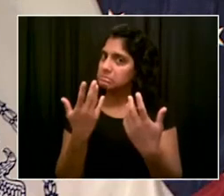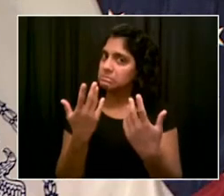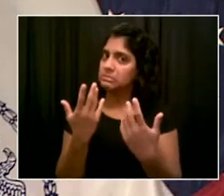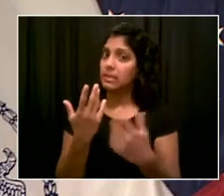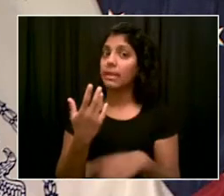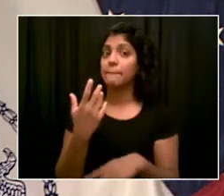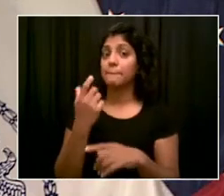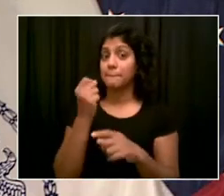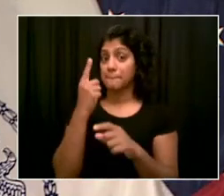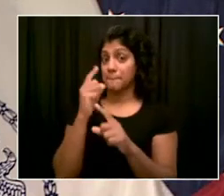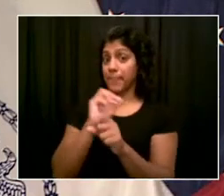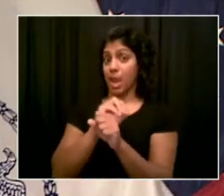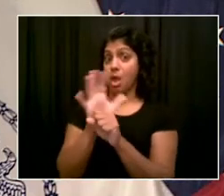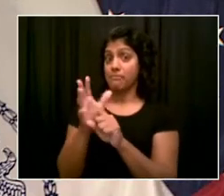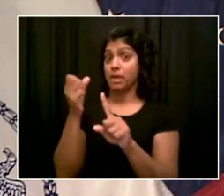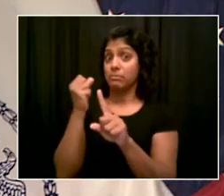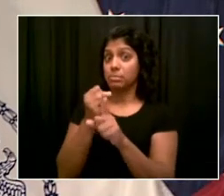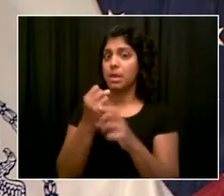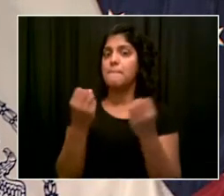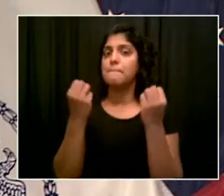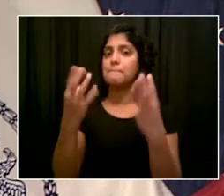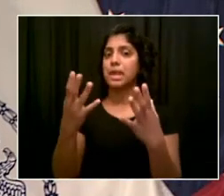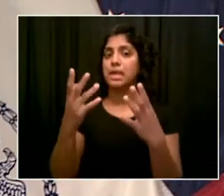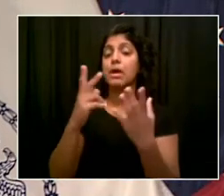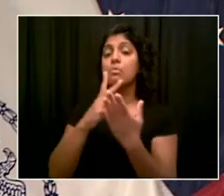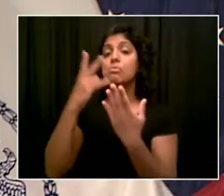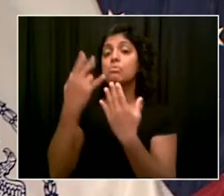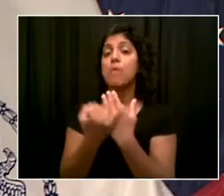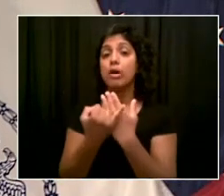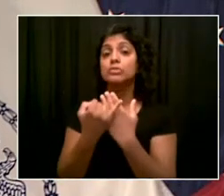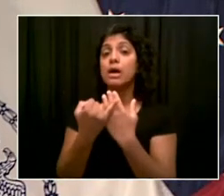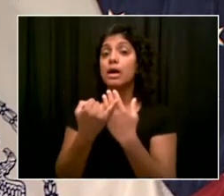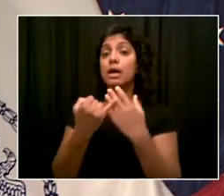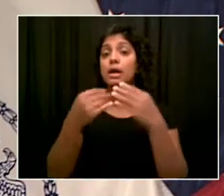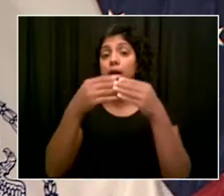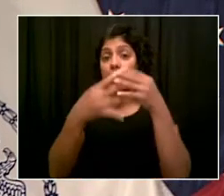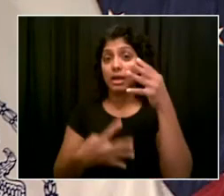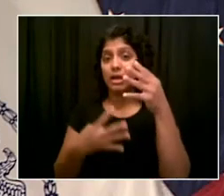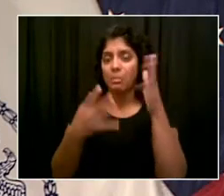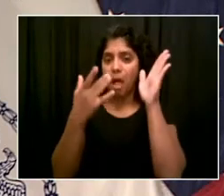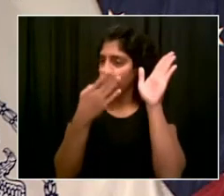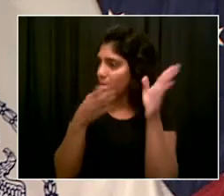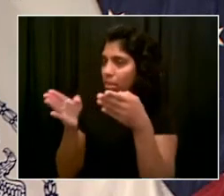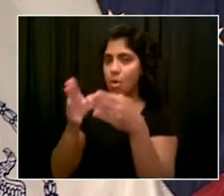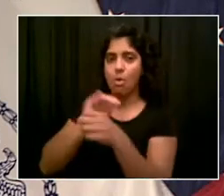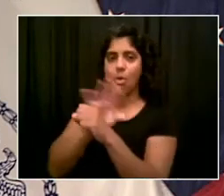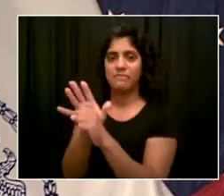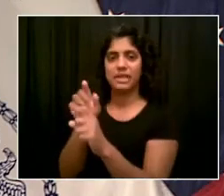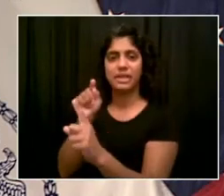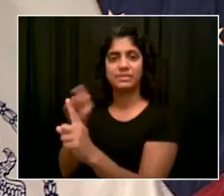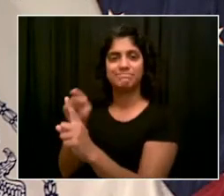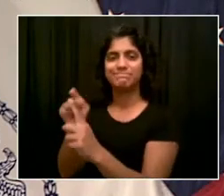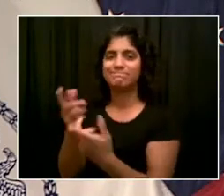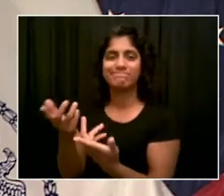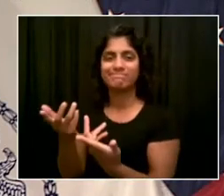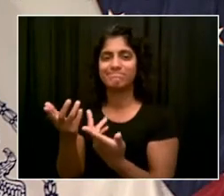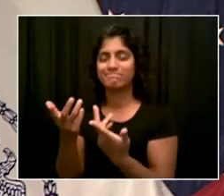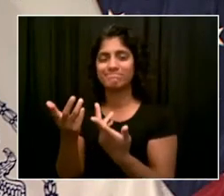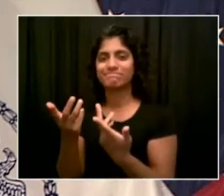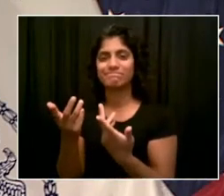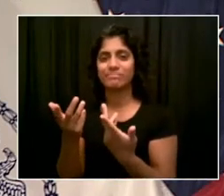is we need these playgrounds fixed. We've made a huge amount of investments through our Parks